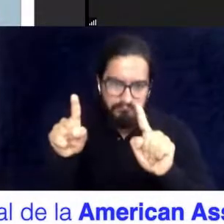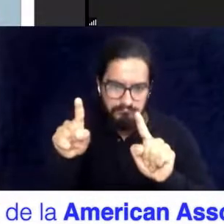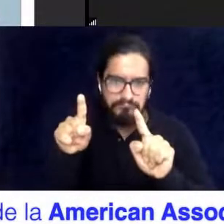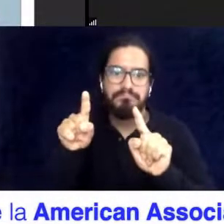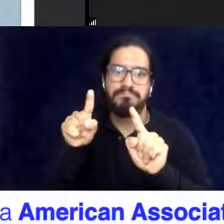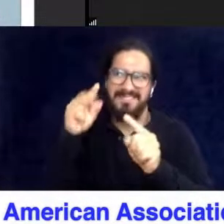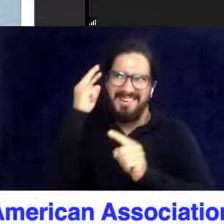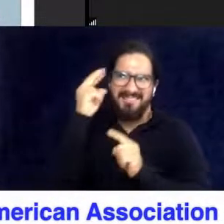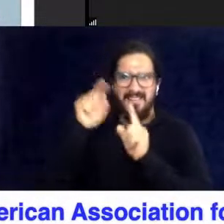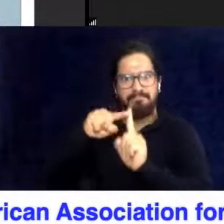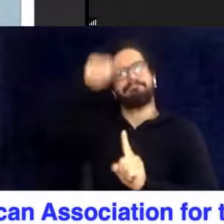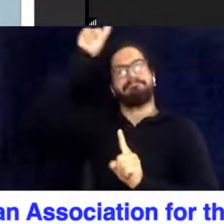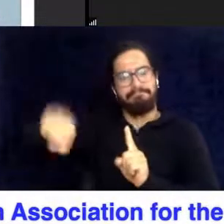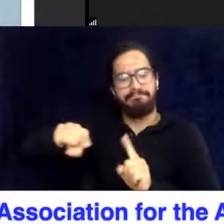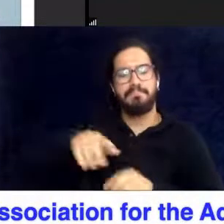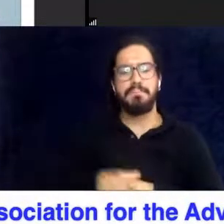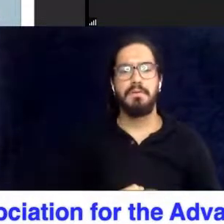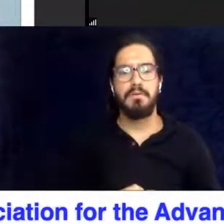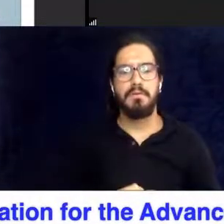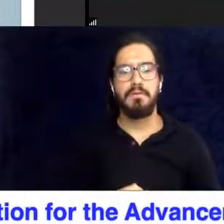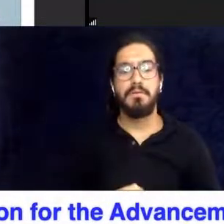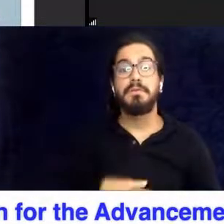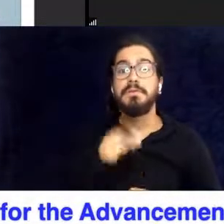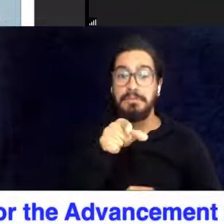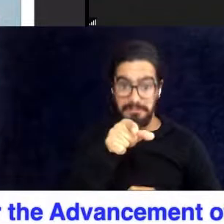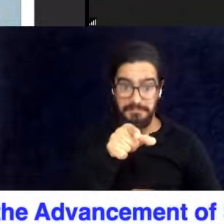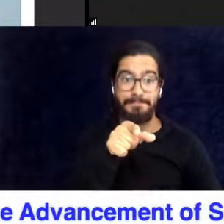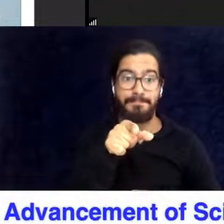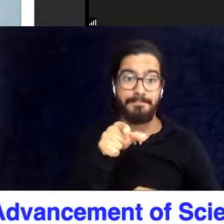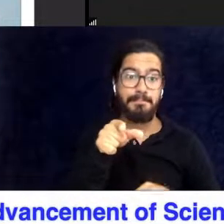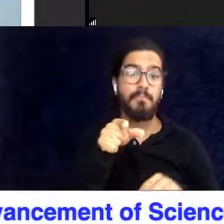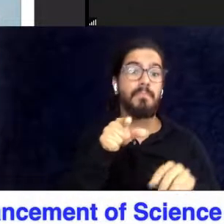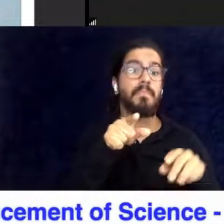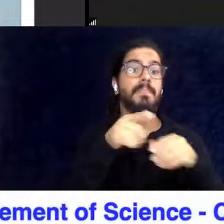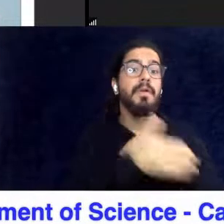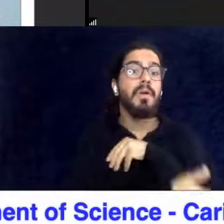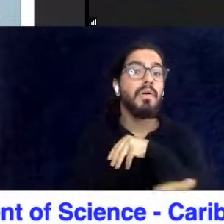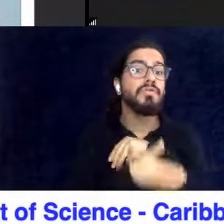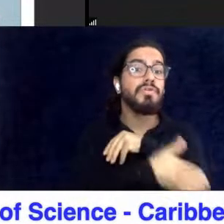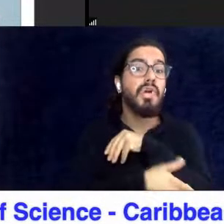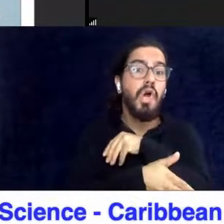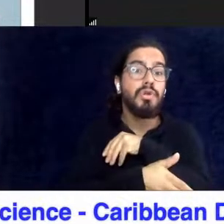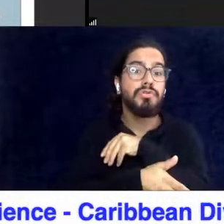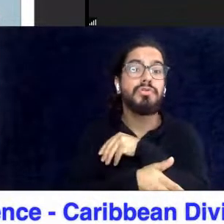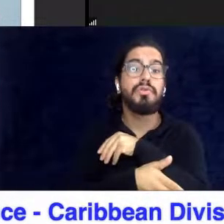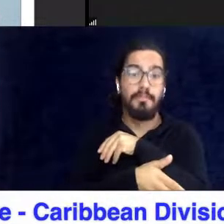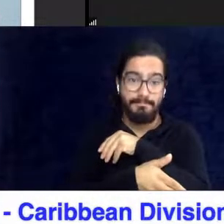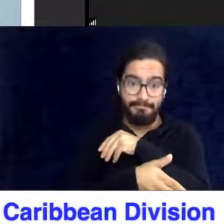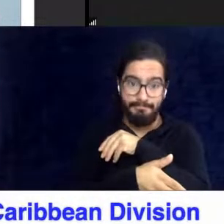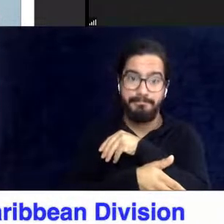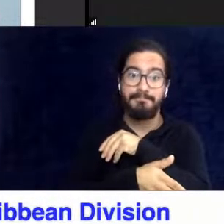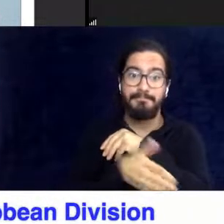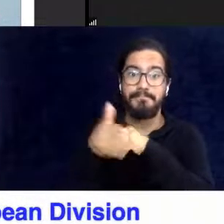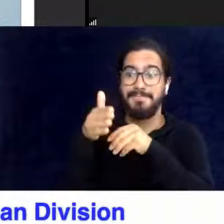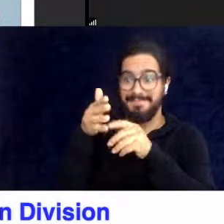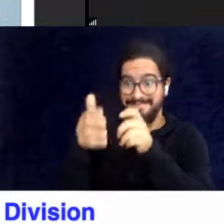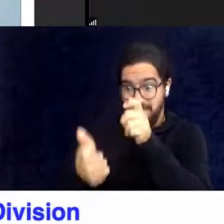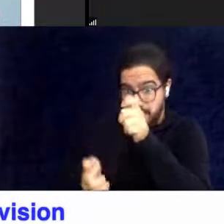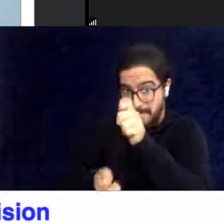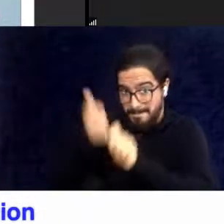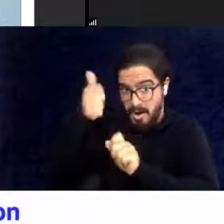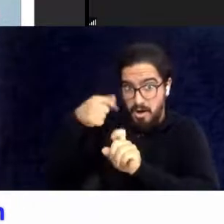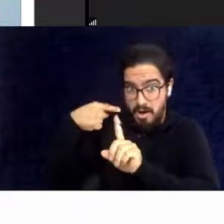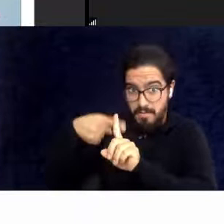This focuses now on what is happening in the countries with the largest number of cases, cumulative cases